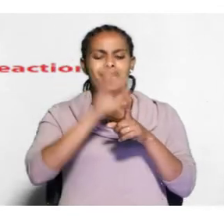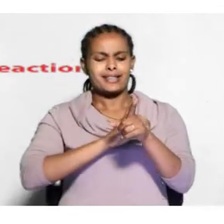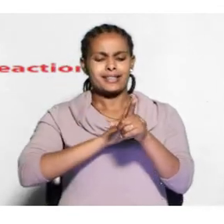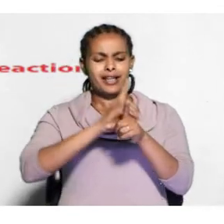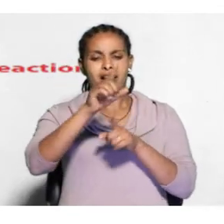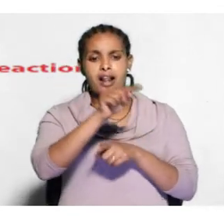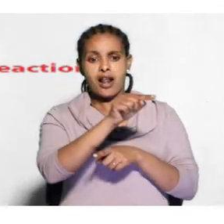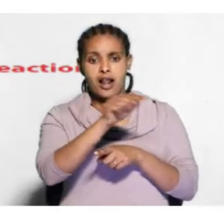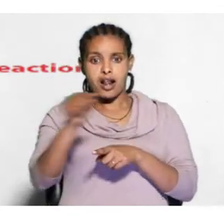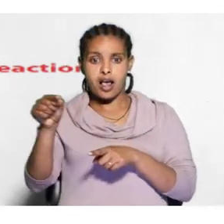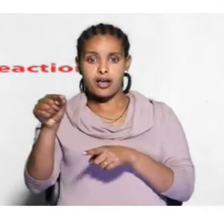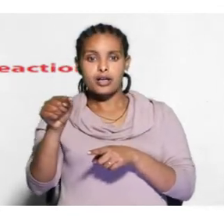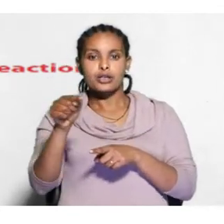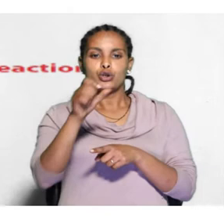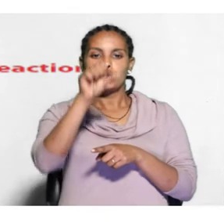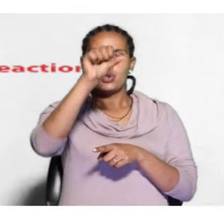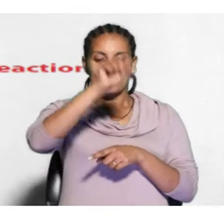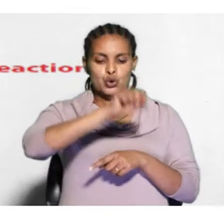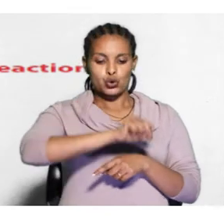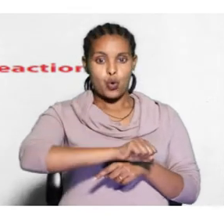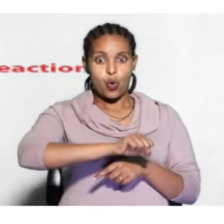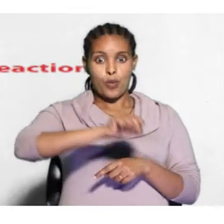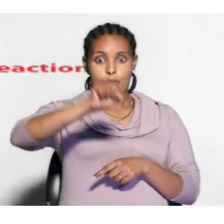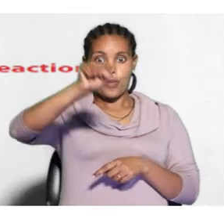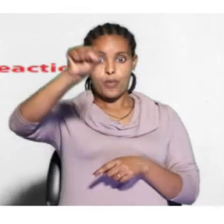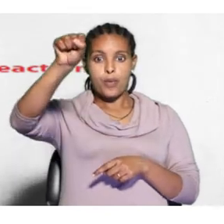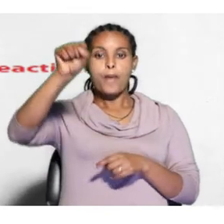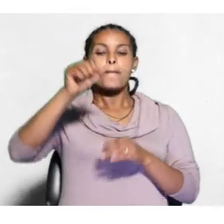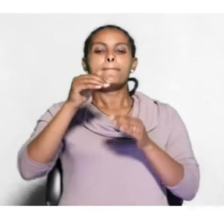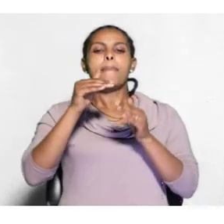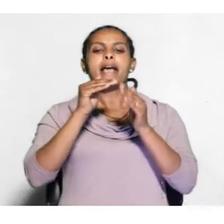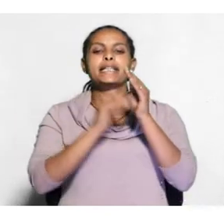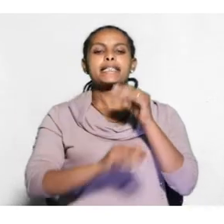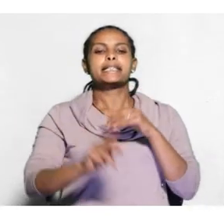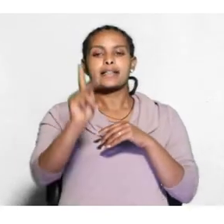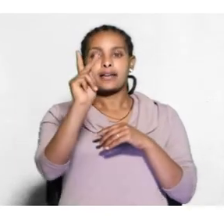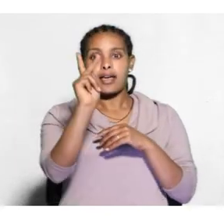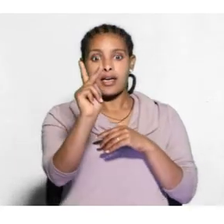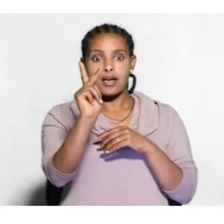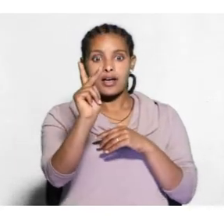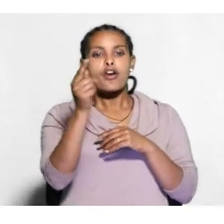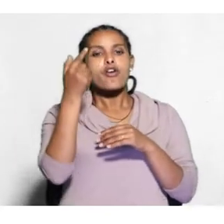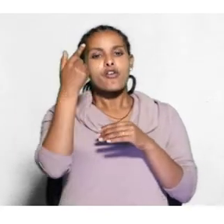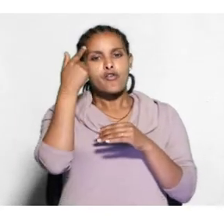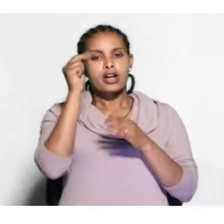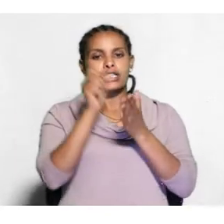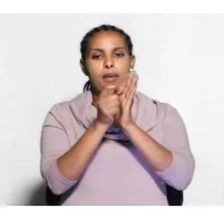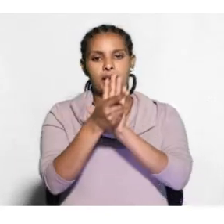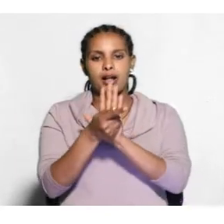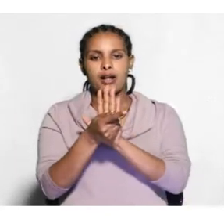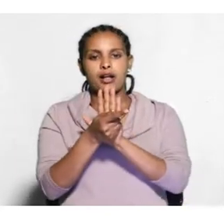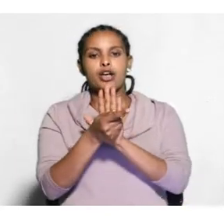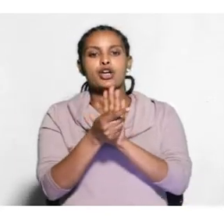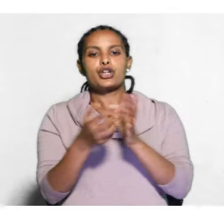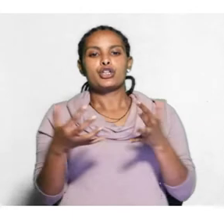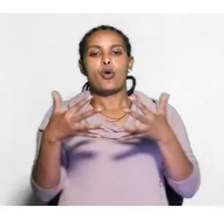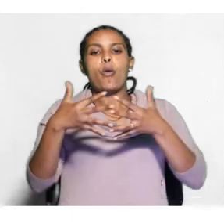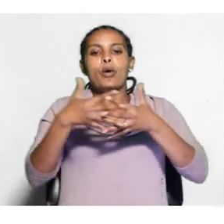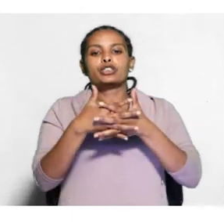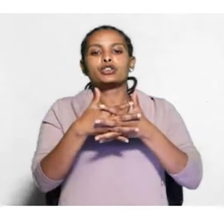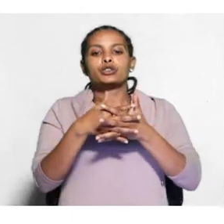line with slope minus k for example the decomposition